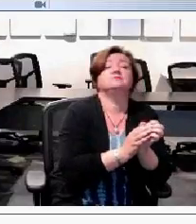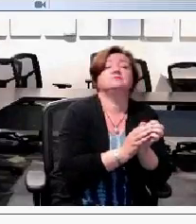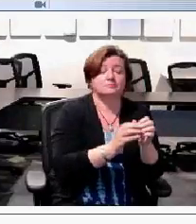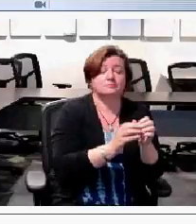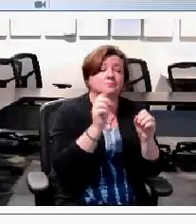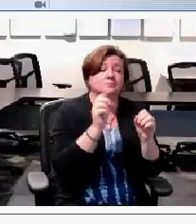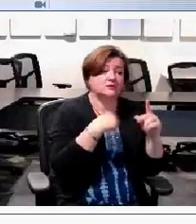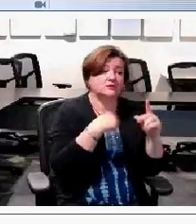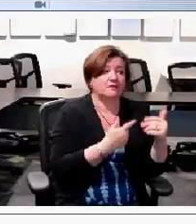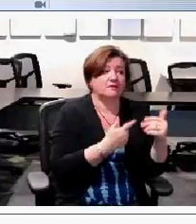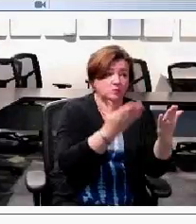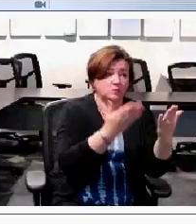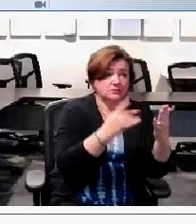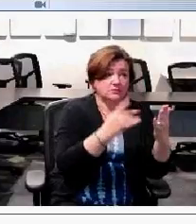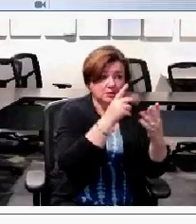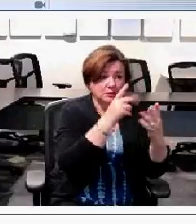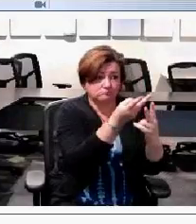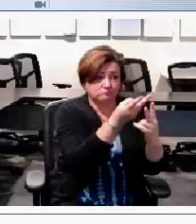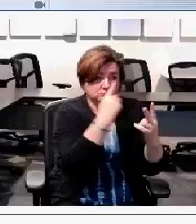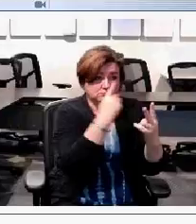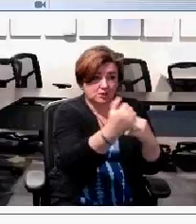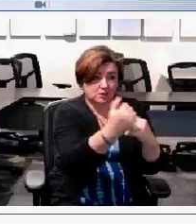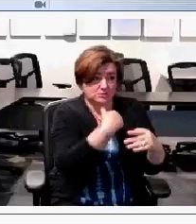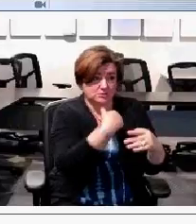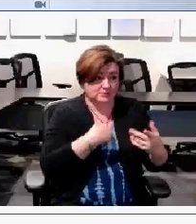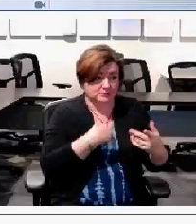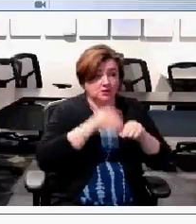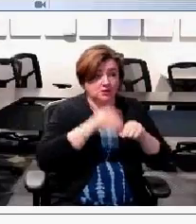So the PowerPoints to be shared, would that be okay with everyone?